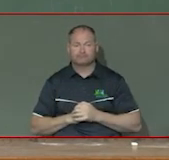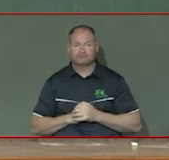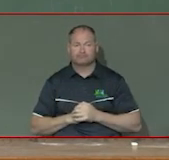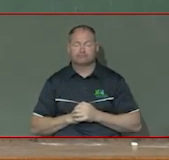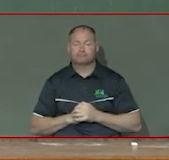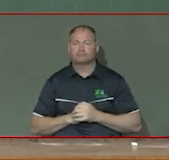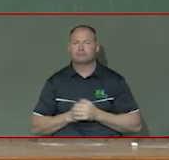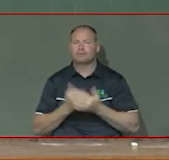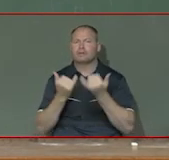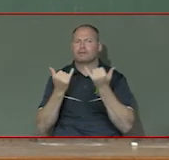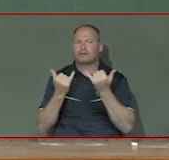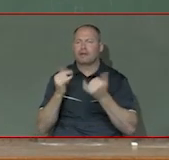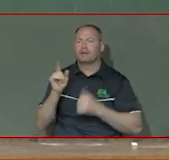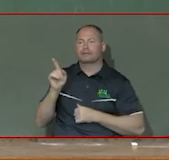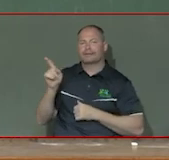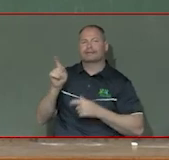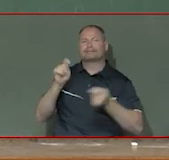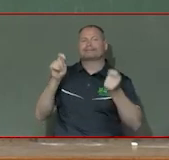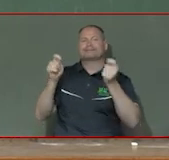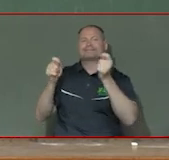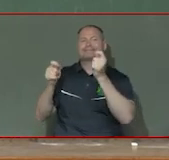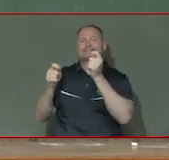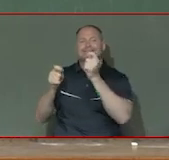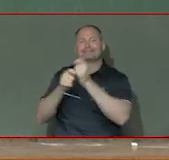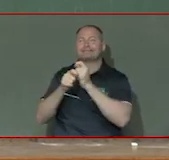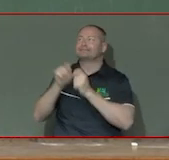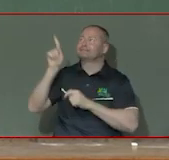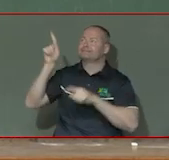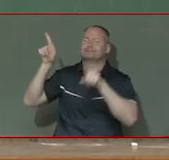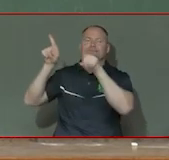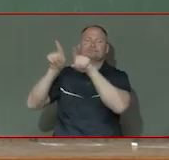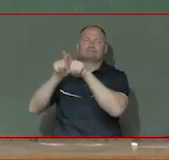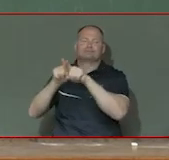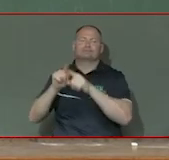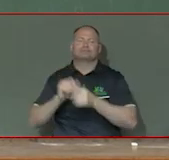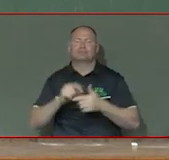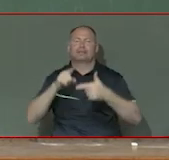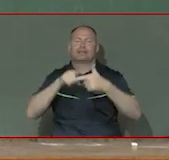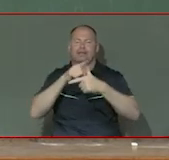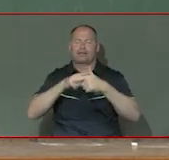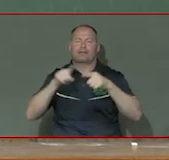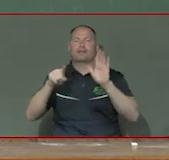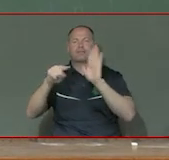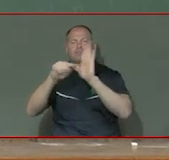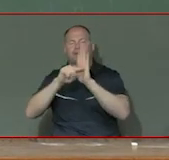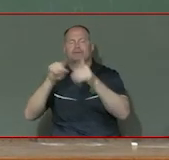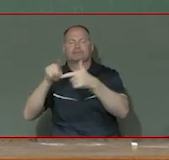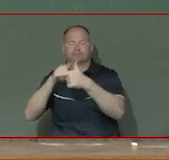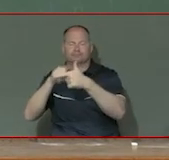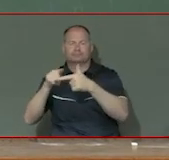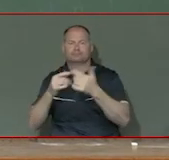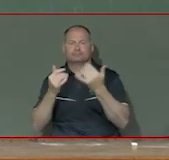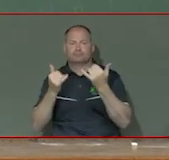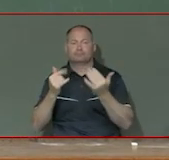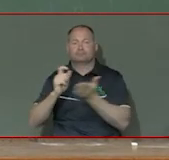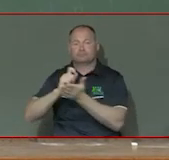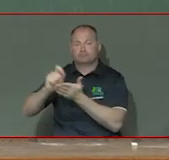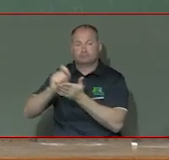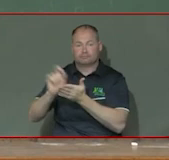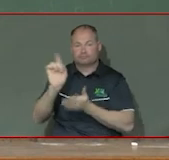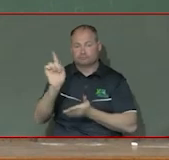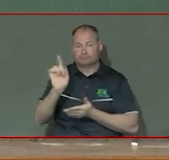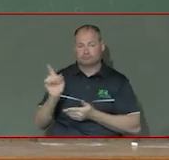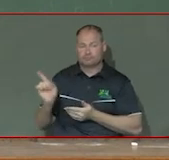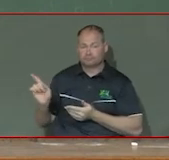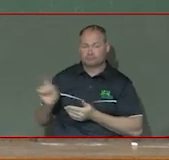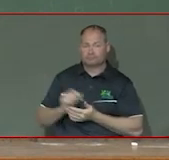I need to change this to an angle minus an angle. So I'm going to say this is equal to the cos of 90